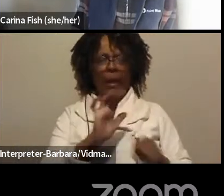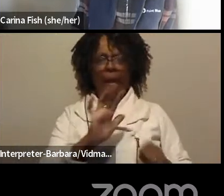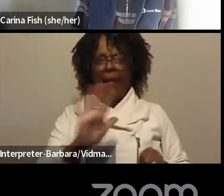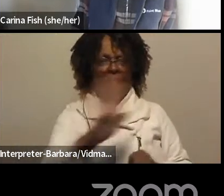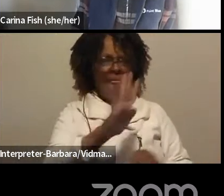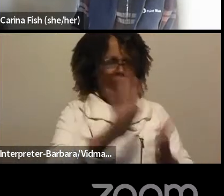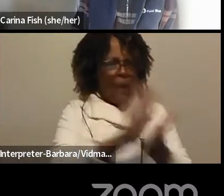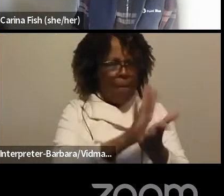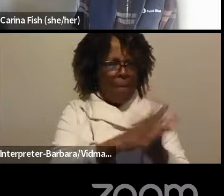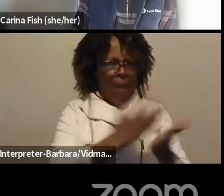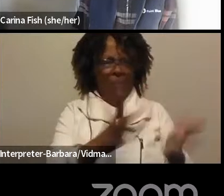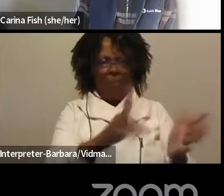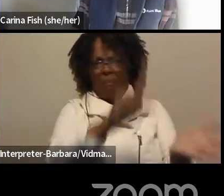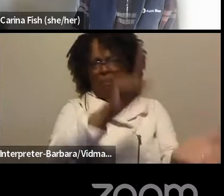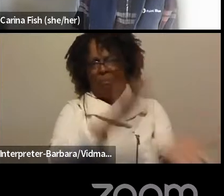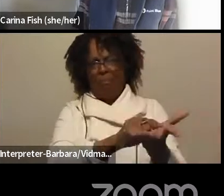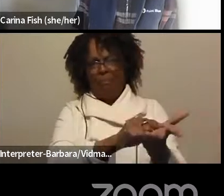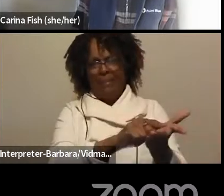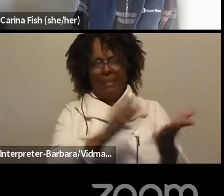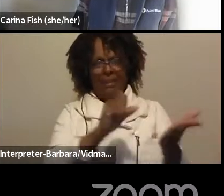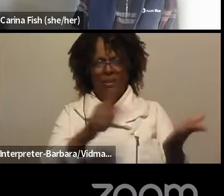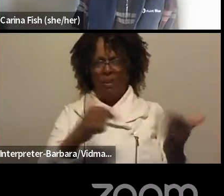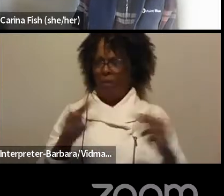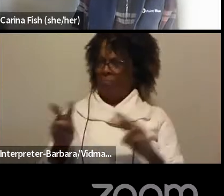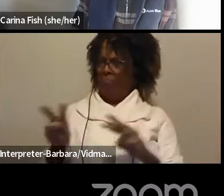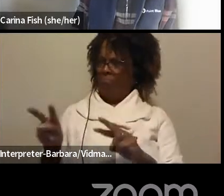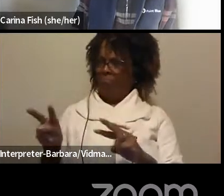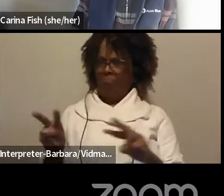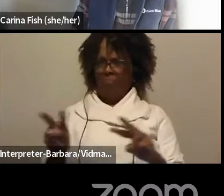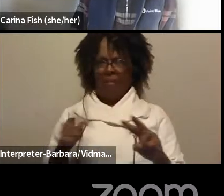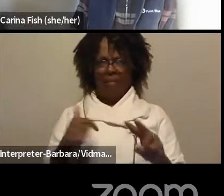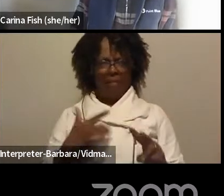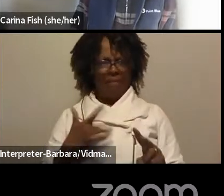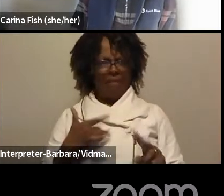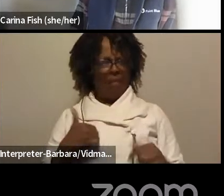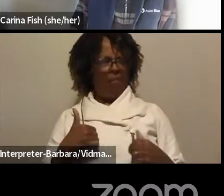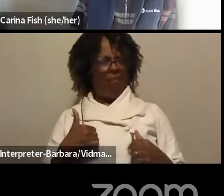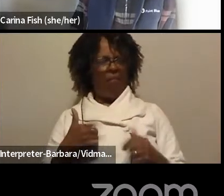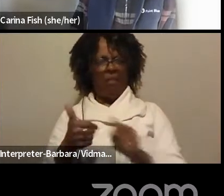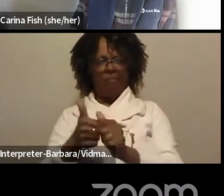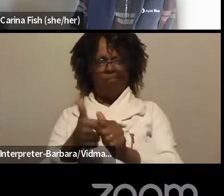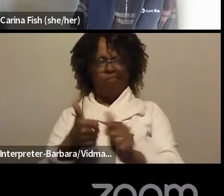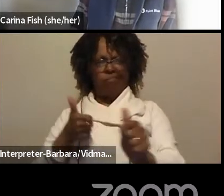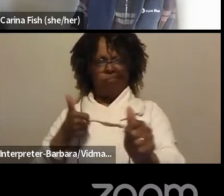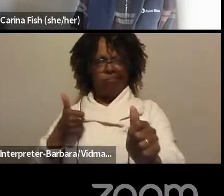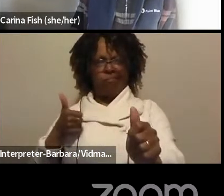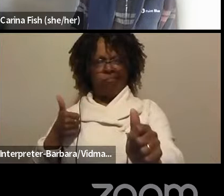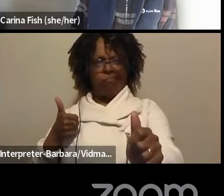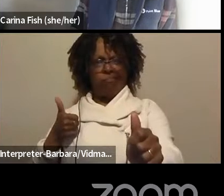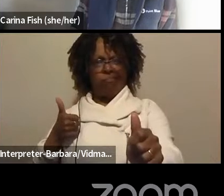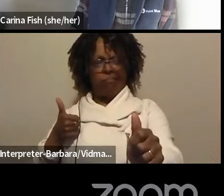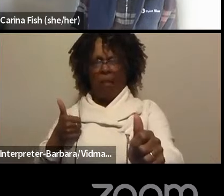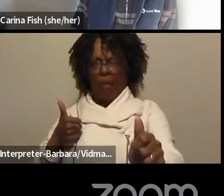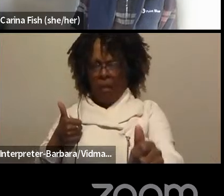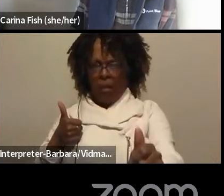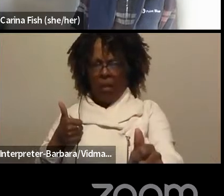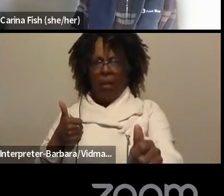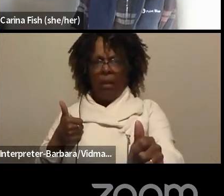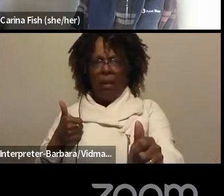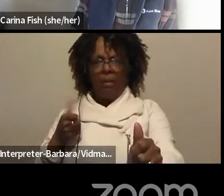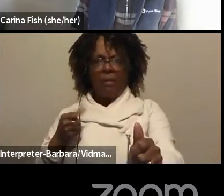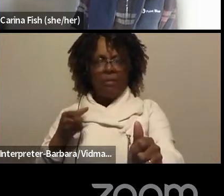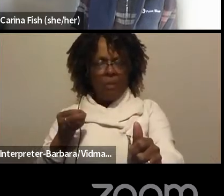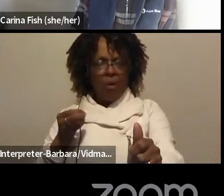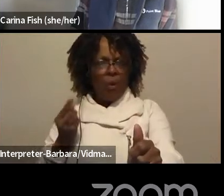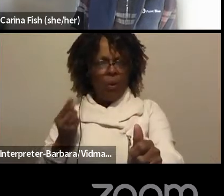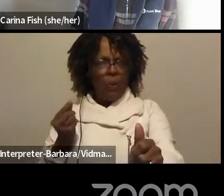that nature. And so I was really feeling like I was behind at a certain point. And so